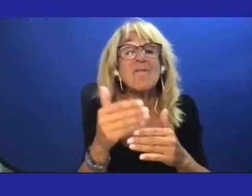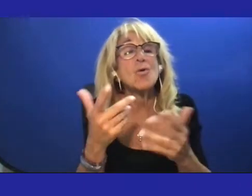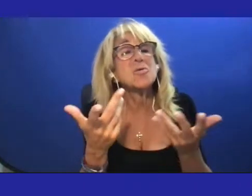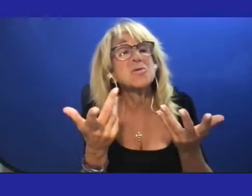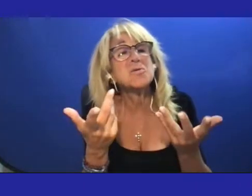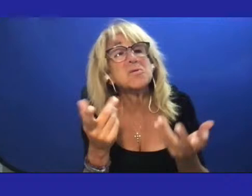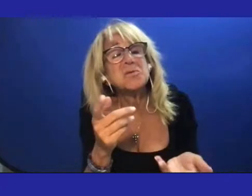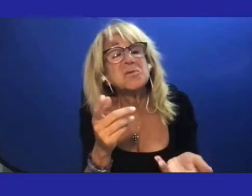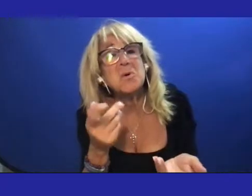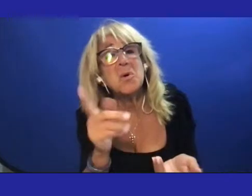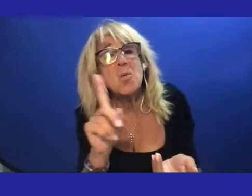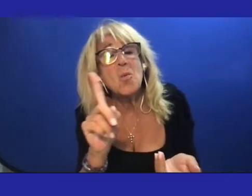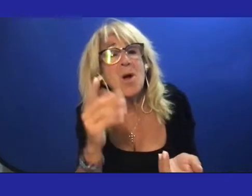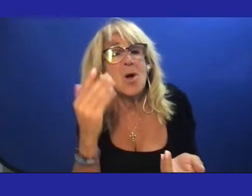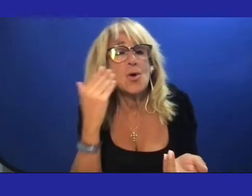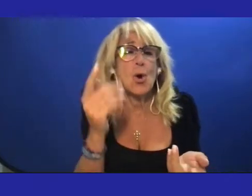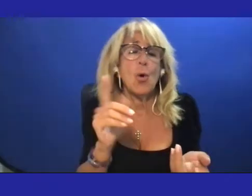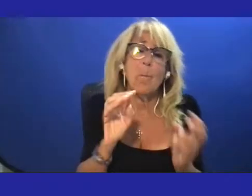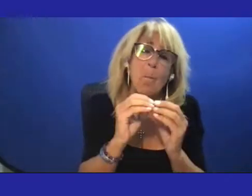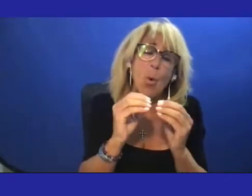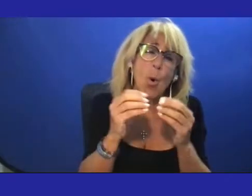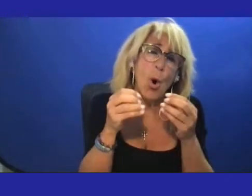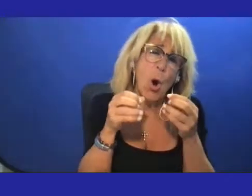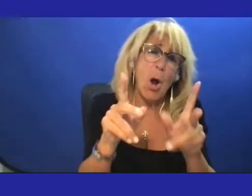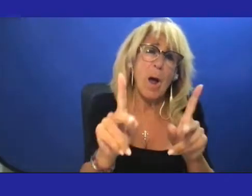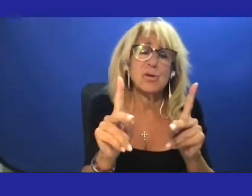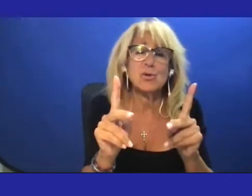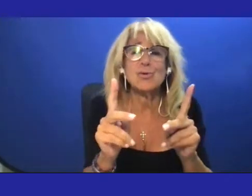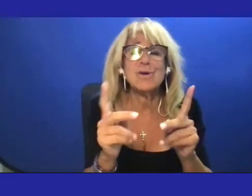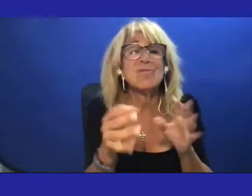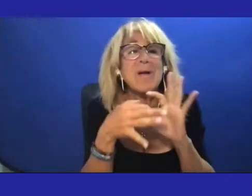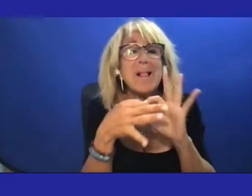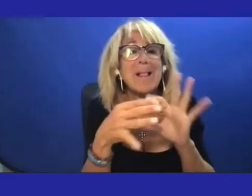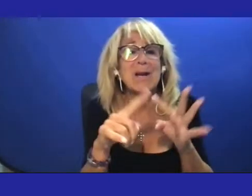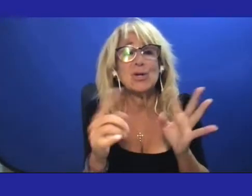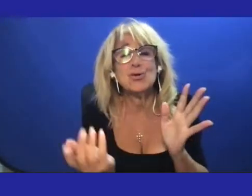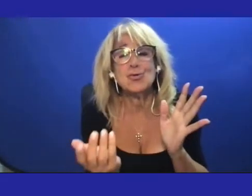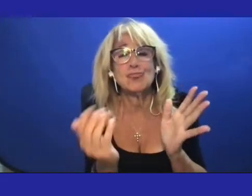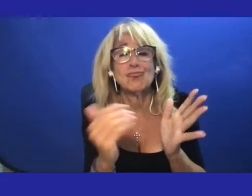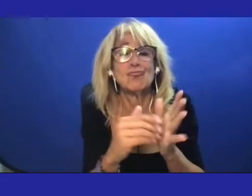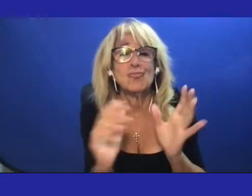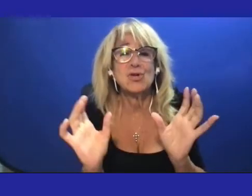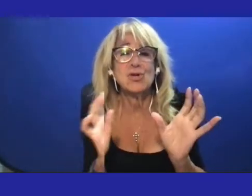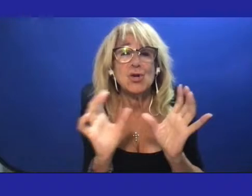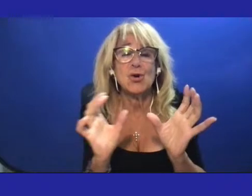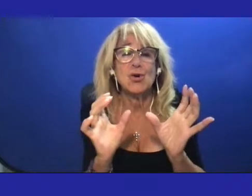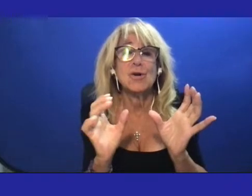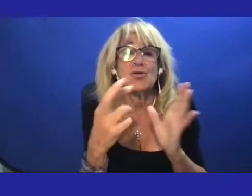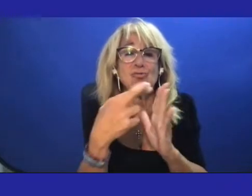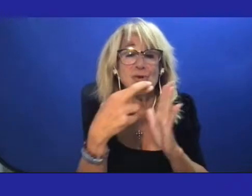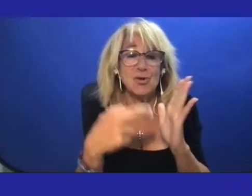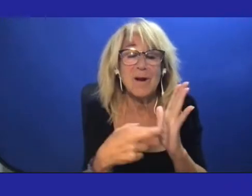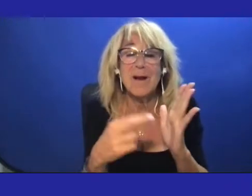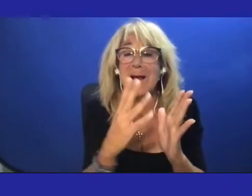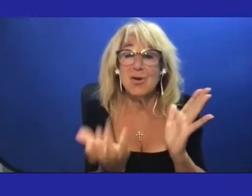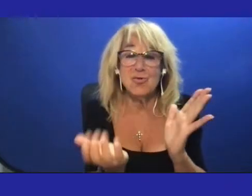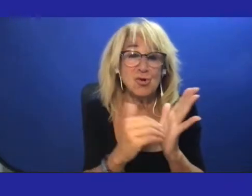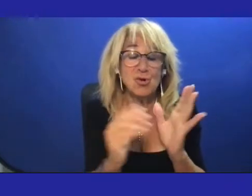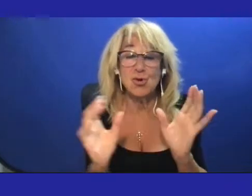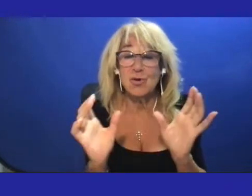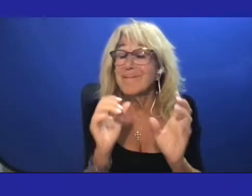more opportunity in terms of the research. The enrollment and the recertification is not happening only